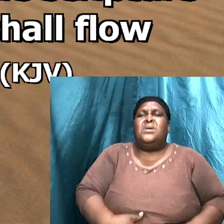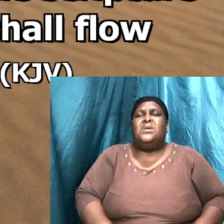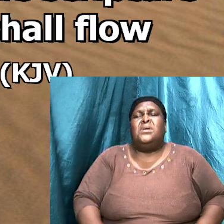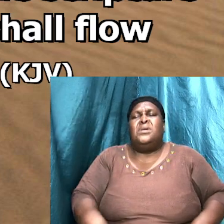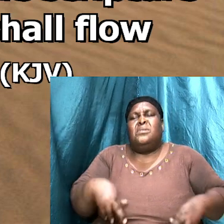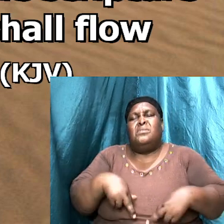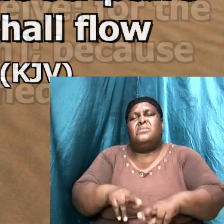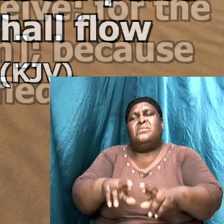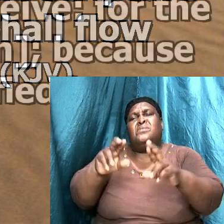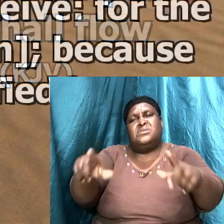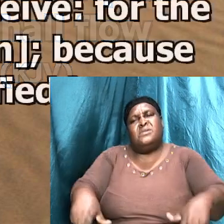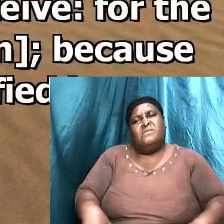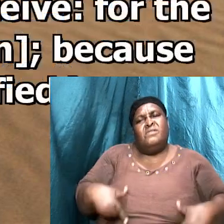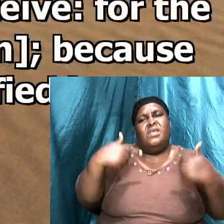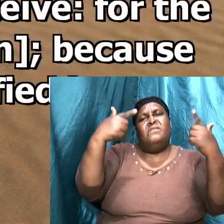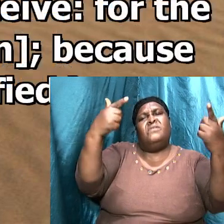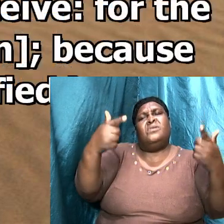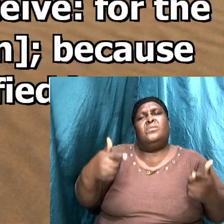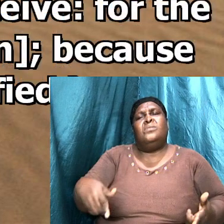living water